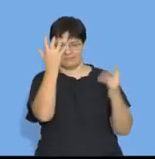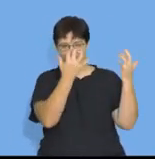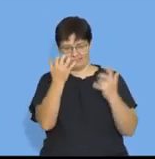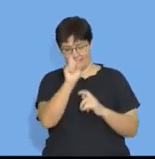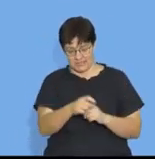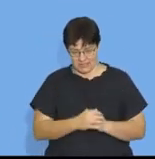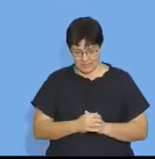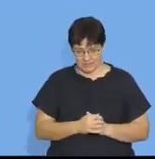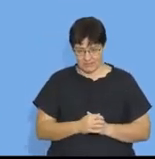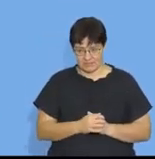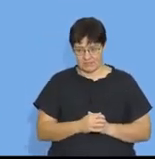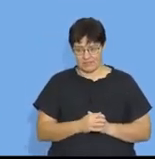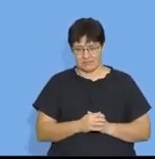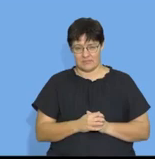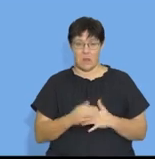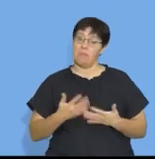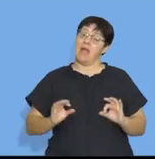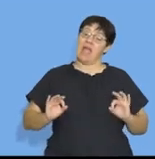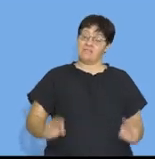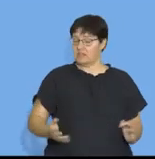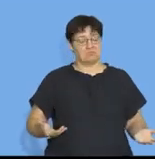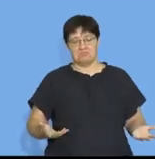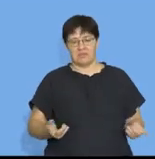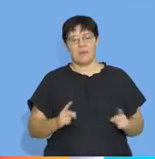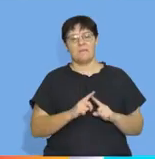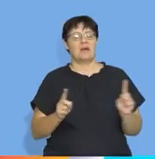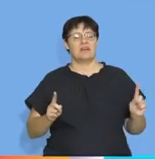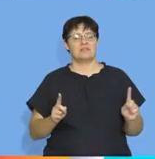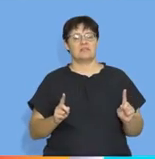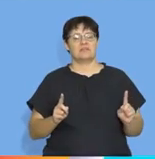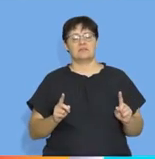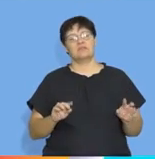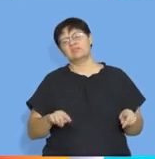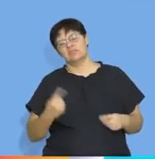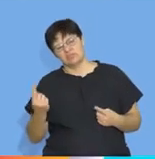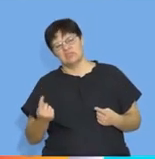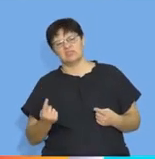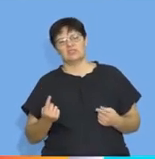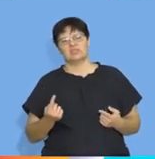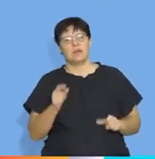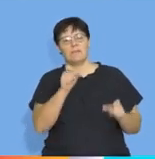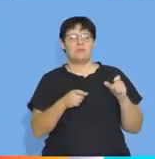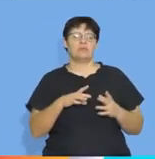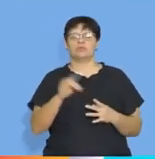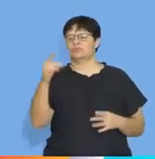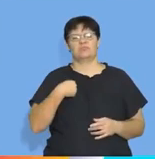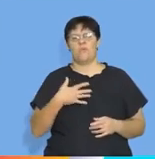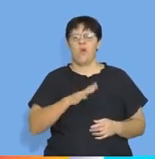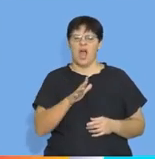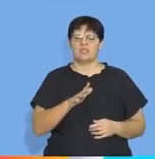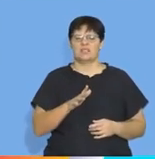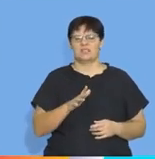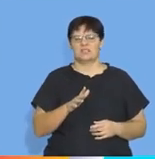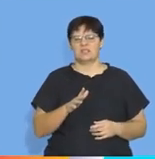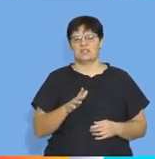to happen. And this is not the most effective way, but it is an alternative to people that choose not to